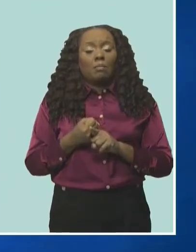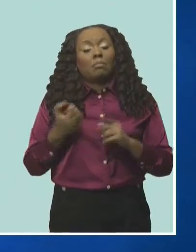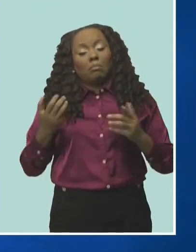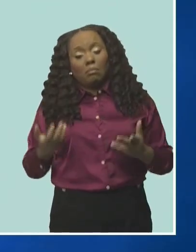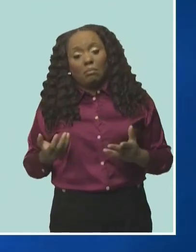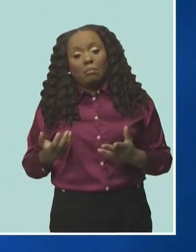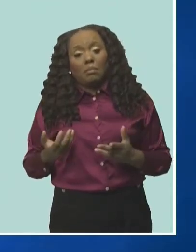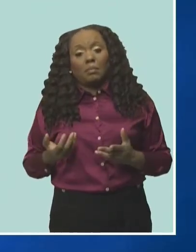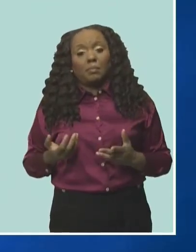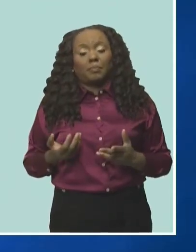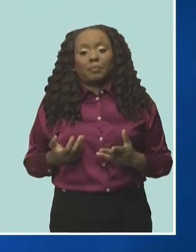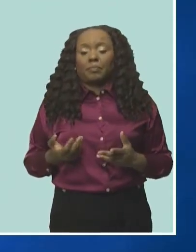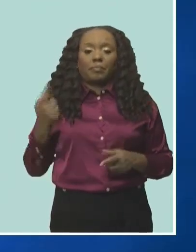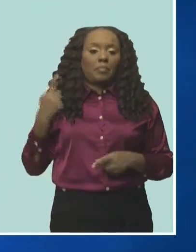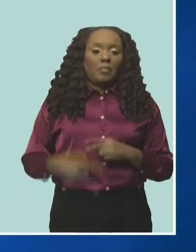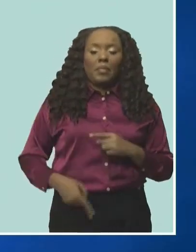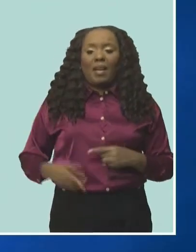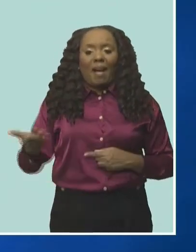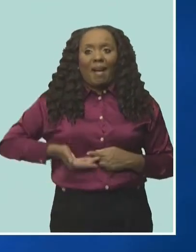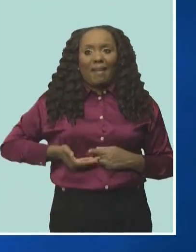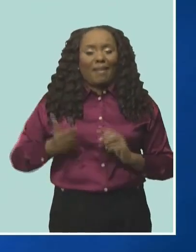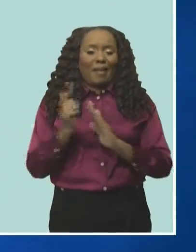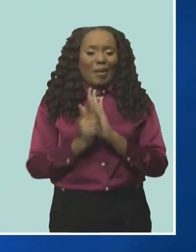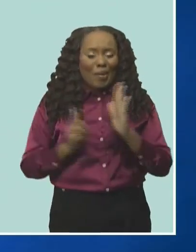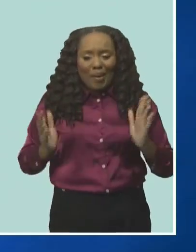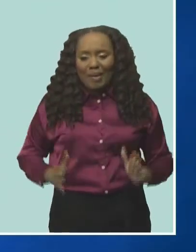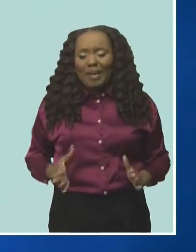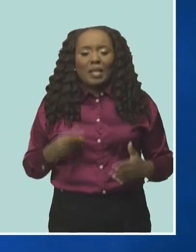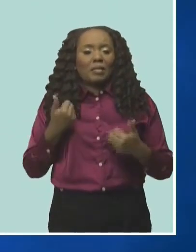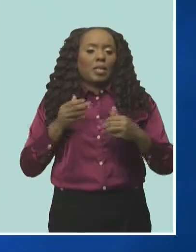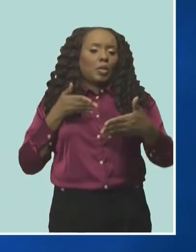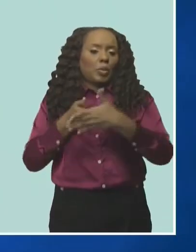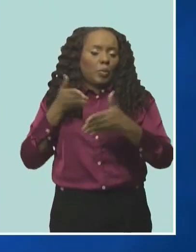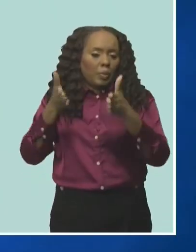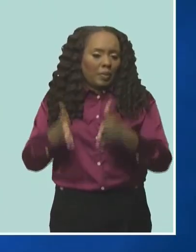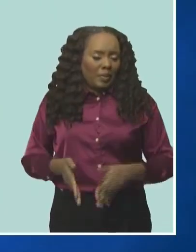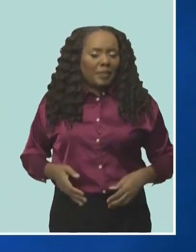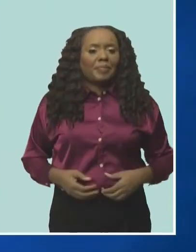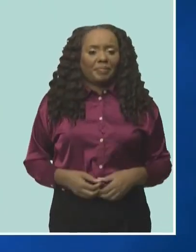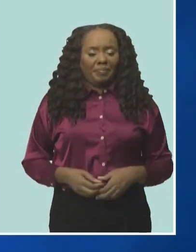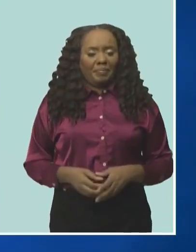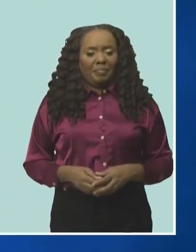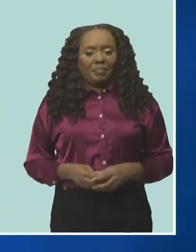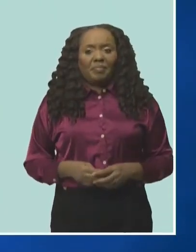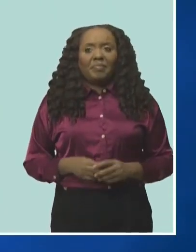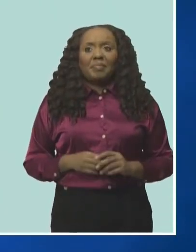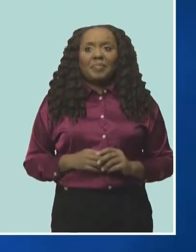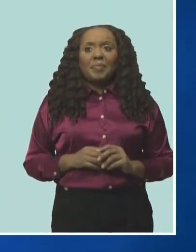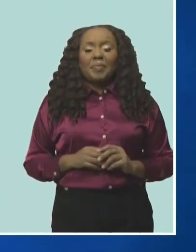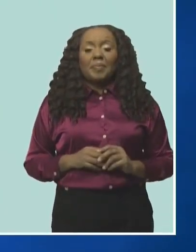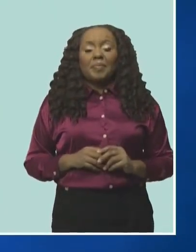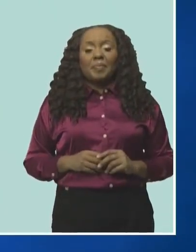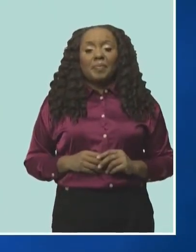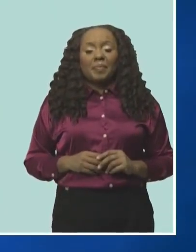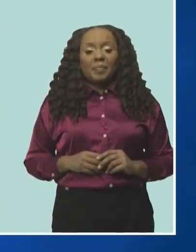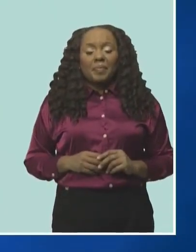wherewithal to engage a lawyer and to bring civil action against the offending person. I do not